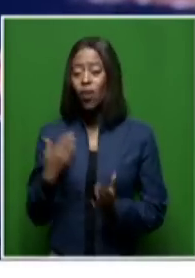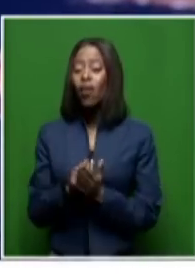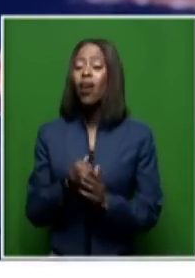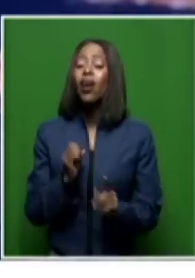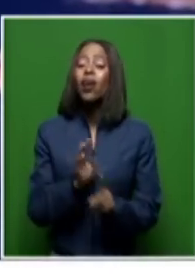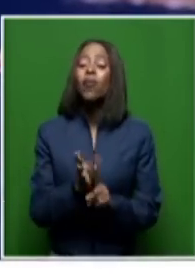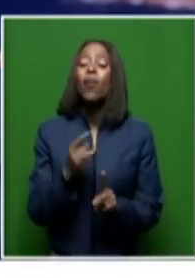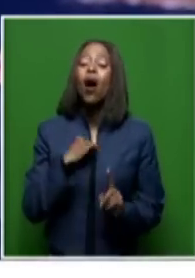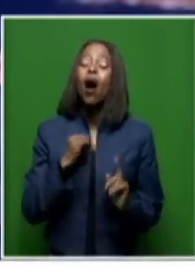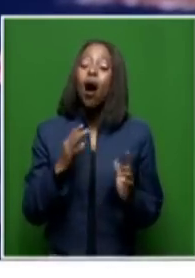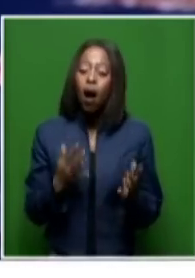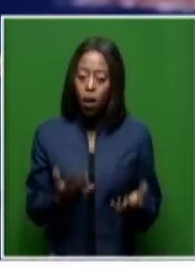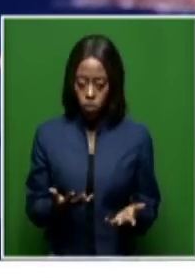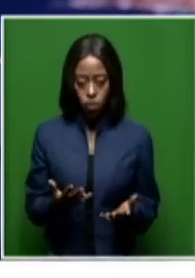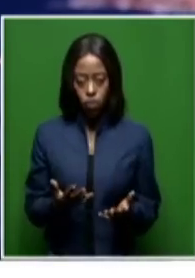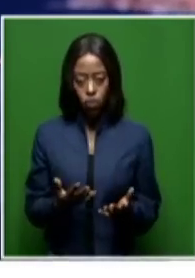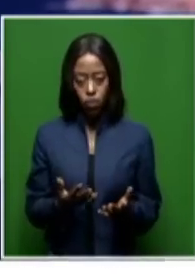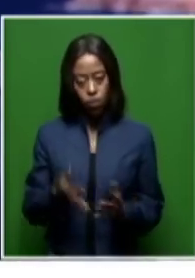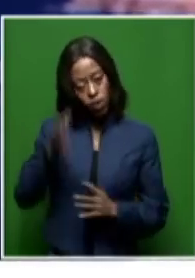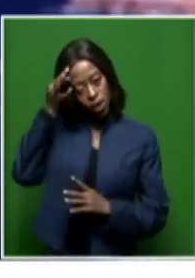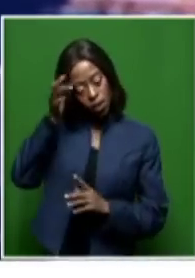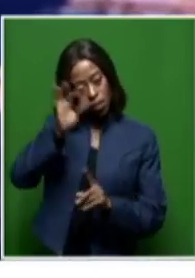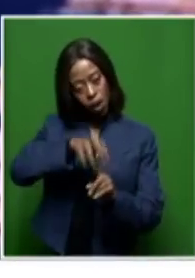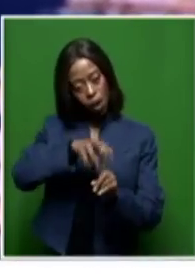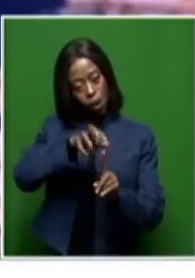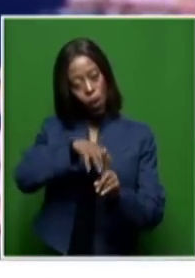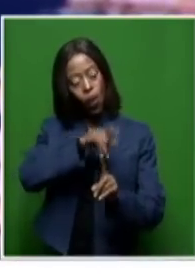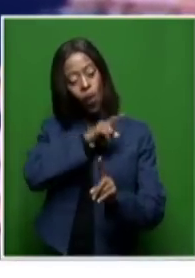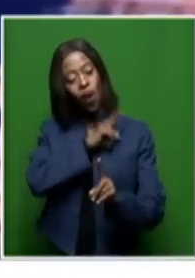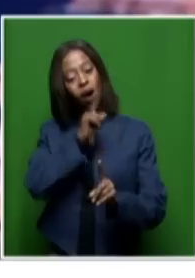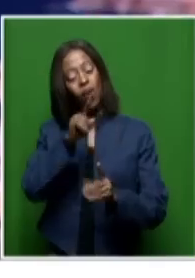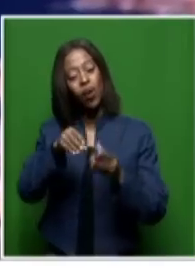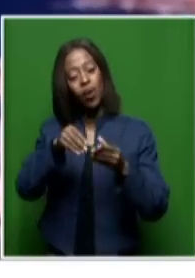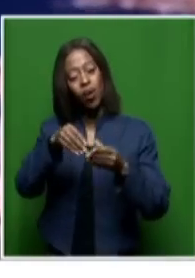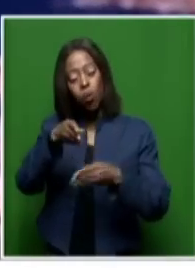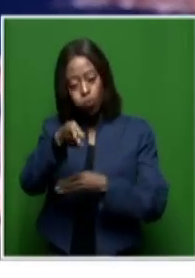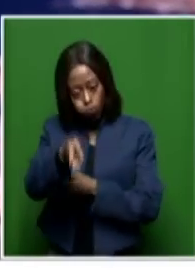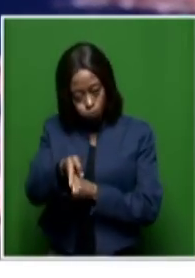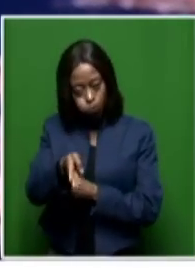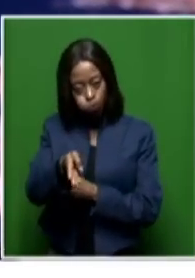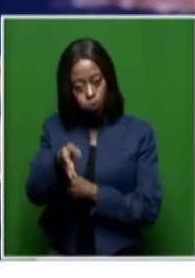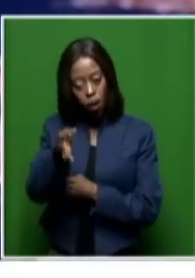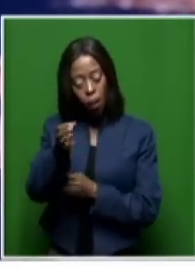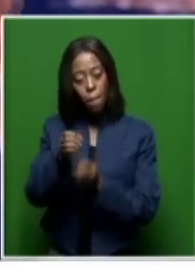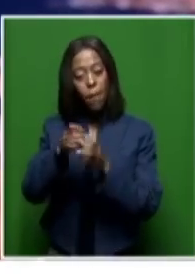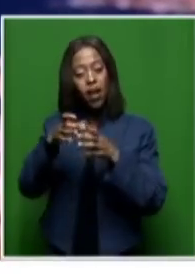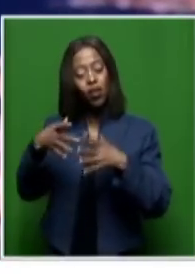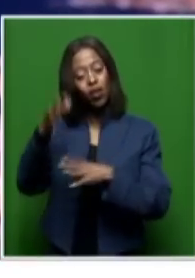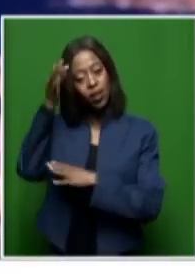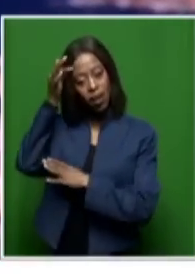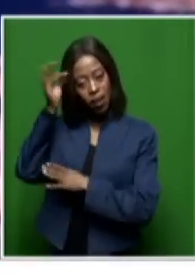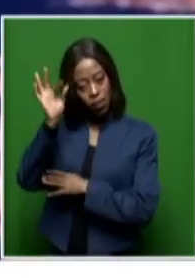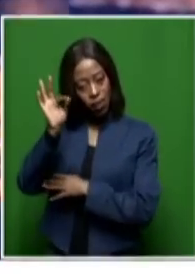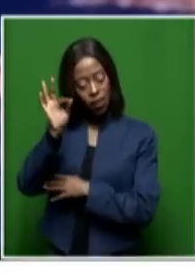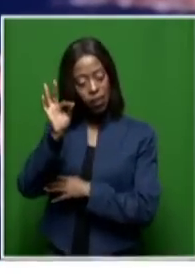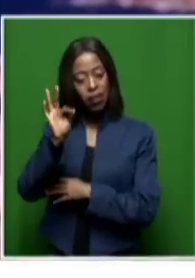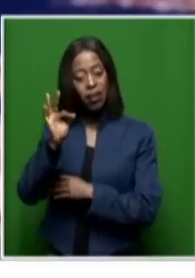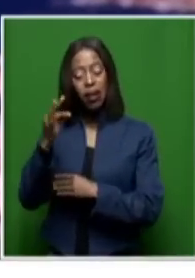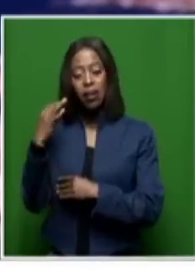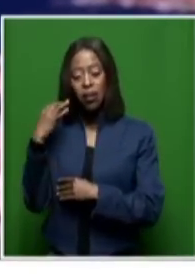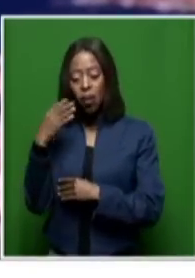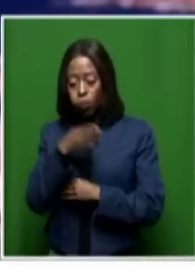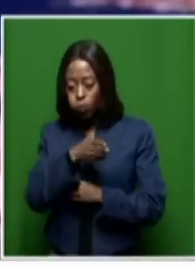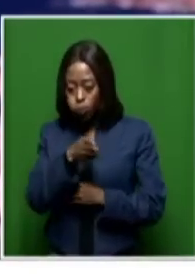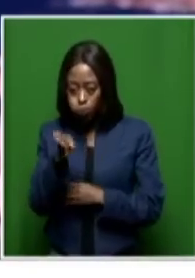affected by state capture by virtue of having been a party in power and having had cadres in